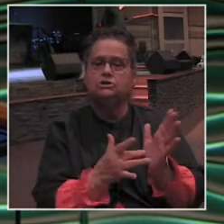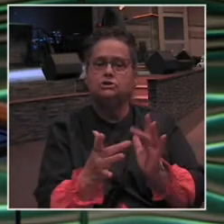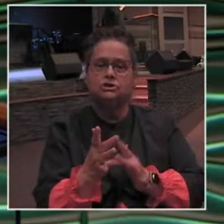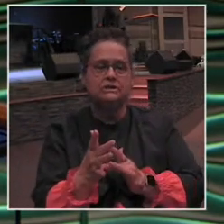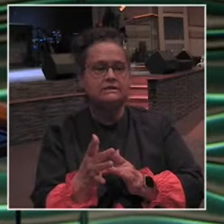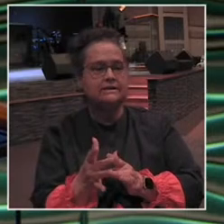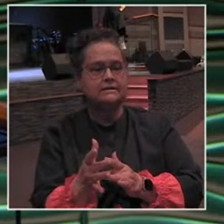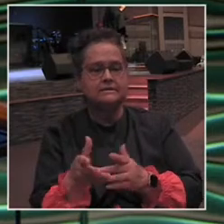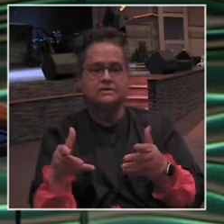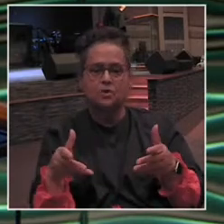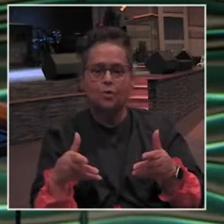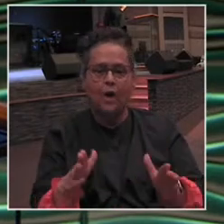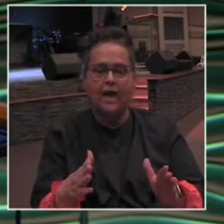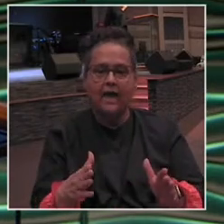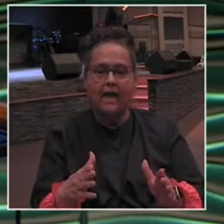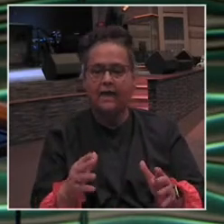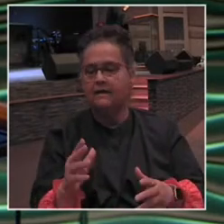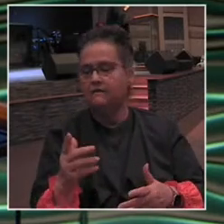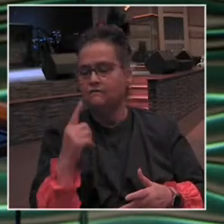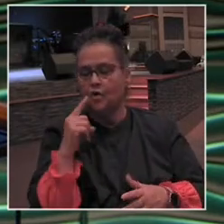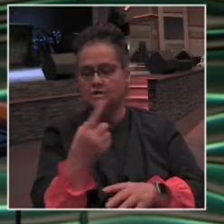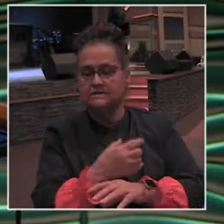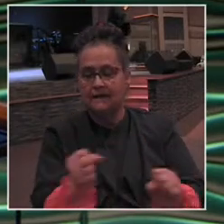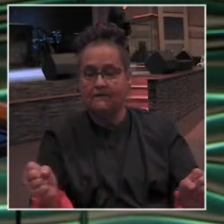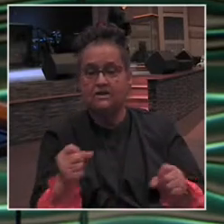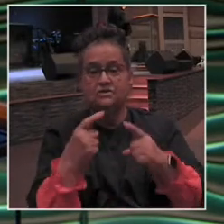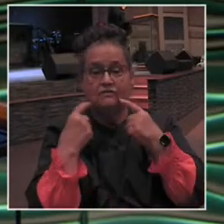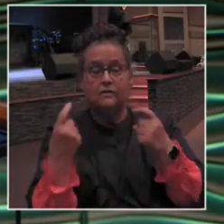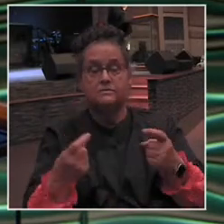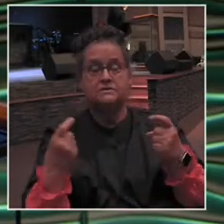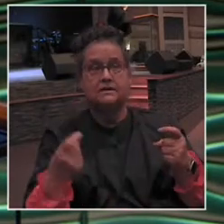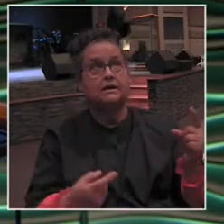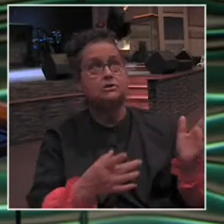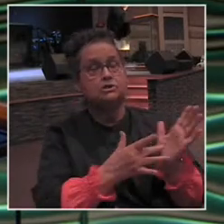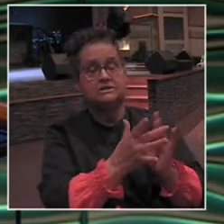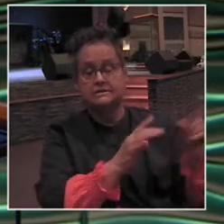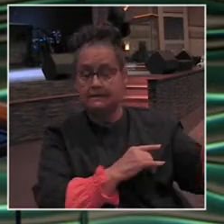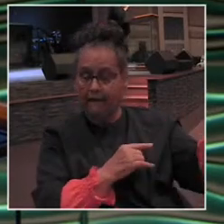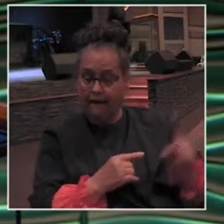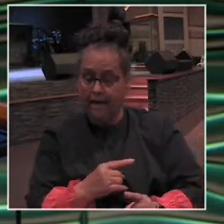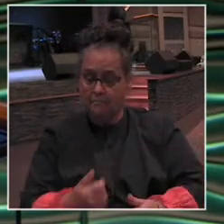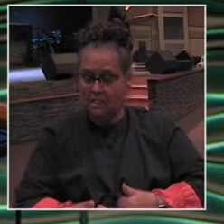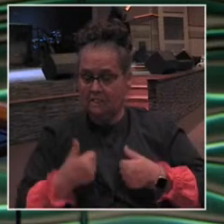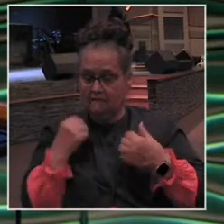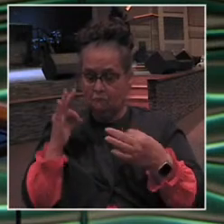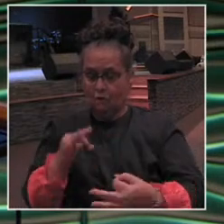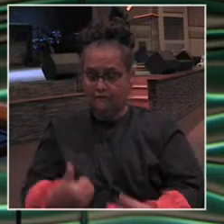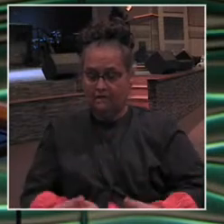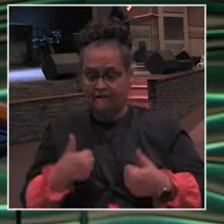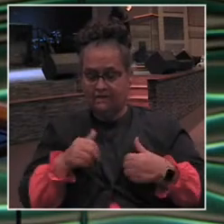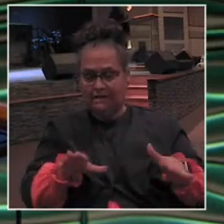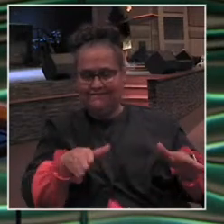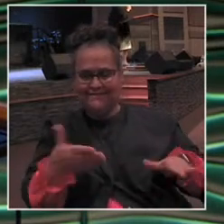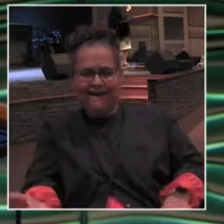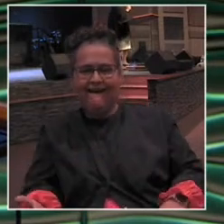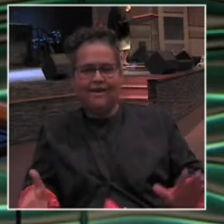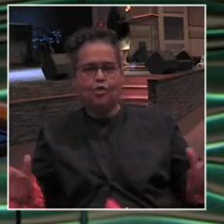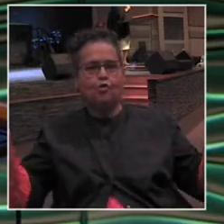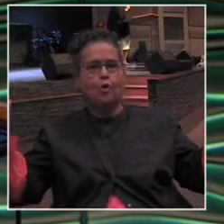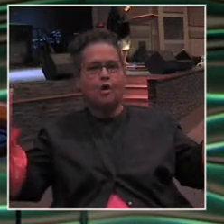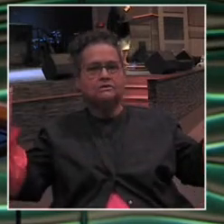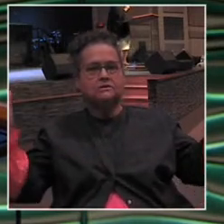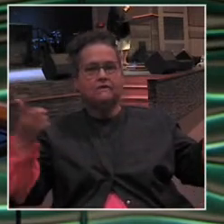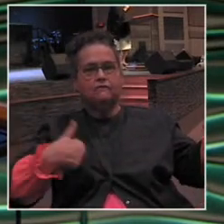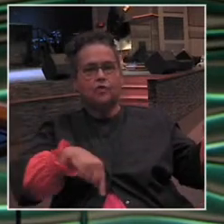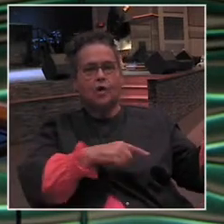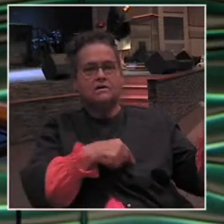path, and the salvation for our sins. He came down from heaven, lived a perfect life, and died on the cross so that we might be